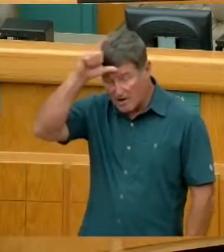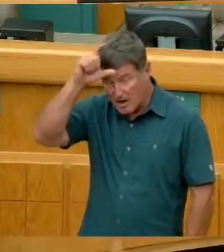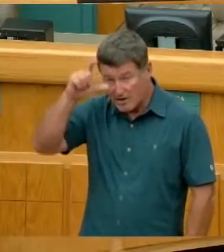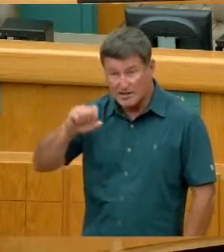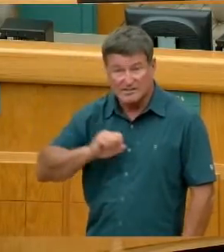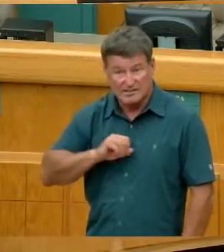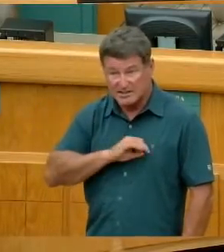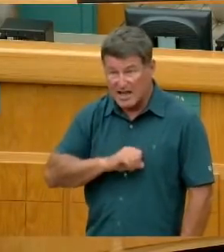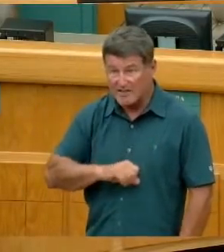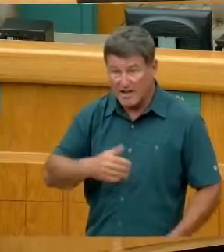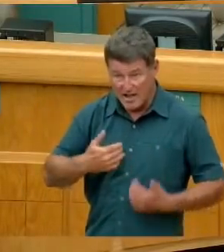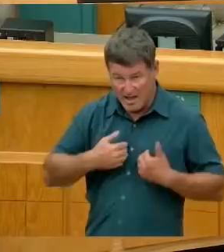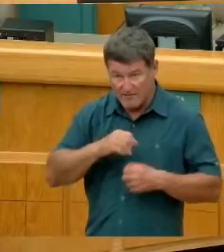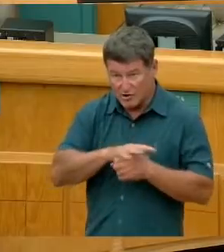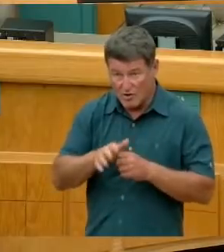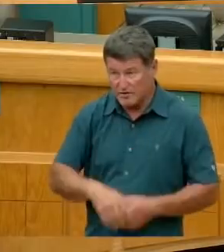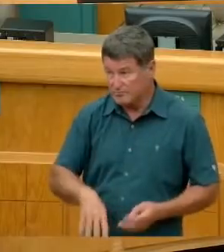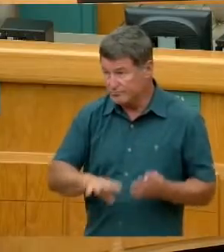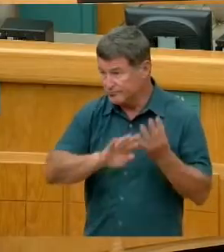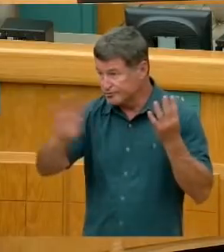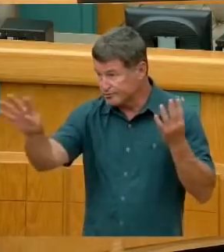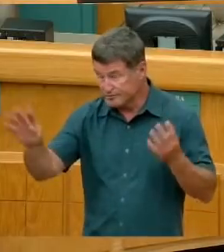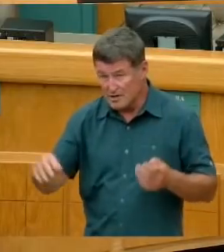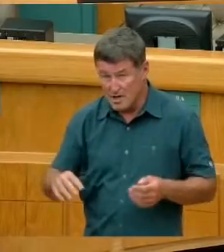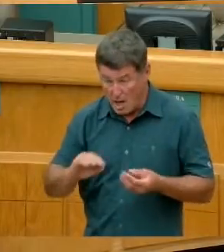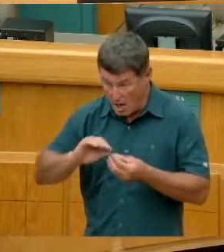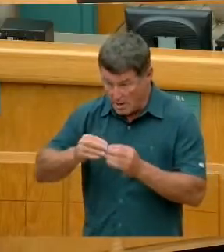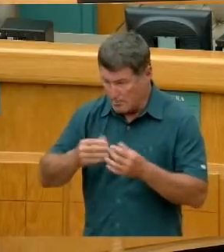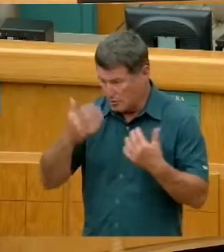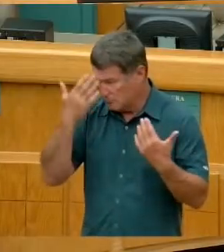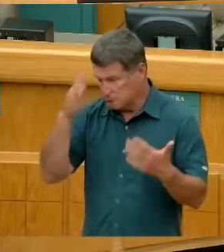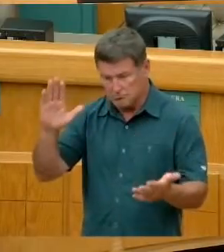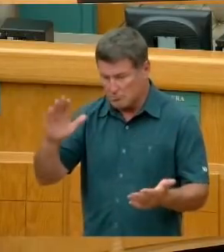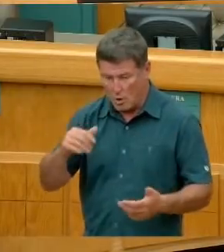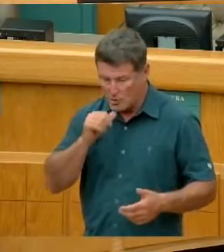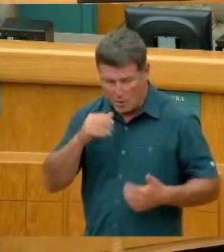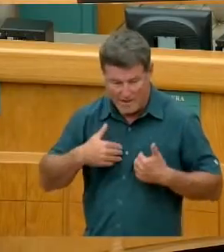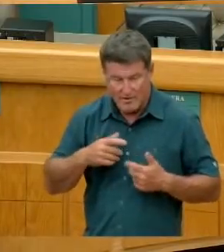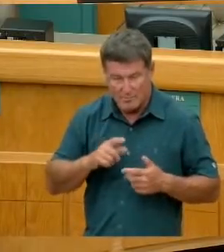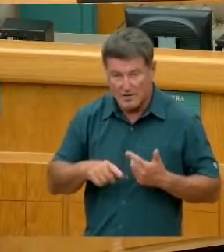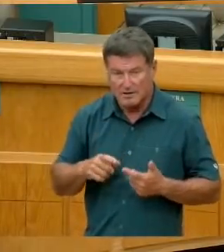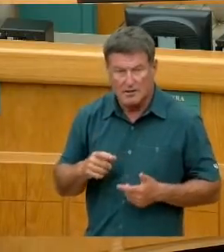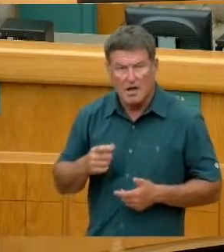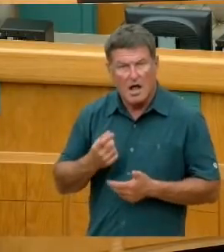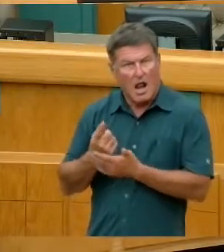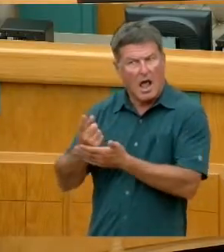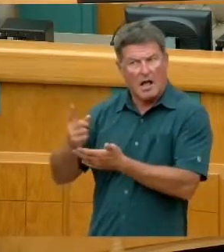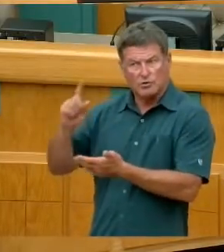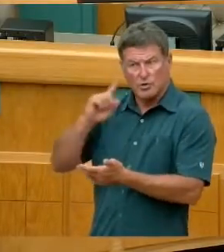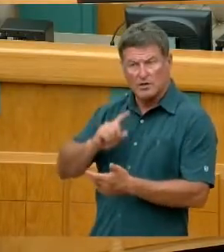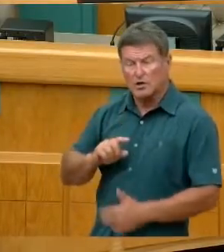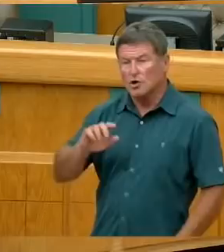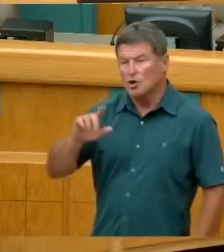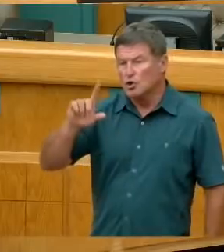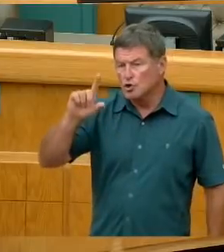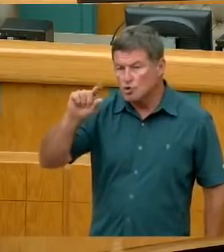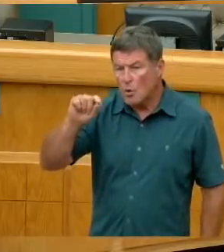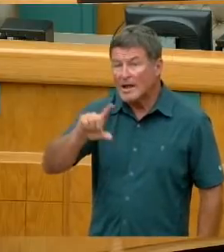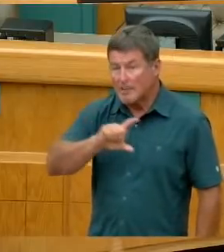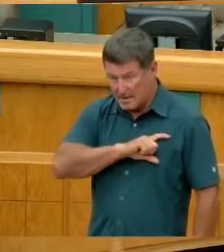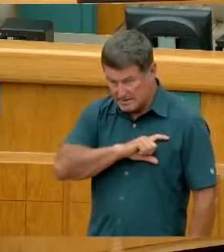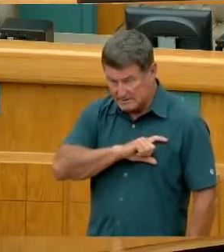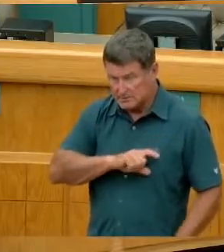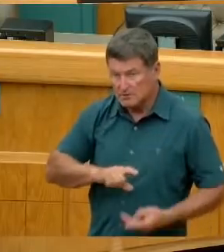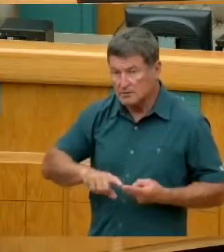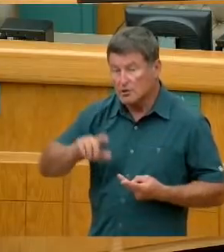officers, firefighters, and civilian employees who have COVID. I don't have the number in front of me today, but it was late last week,